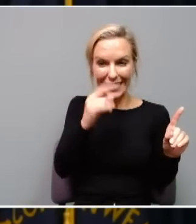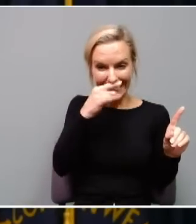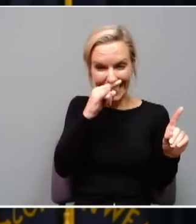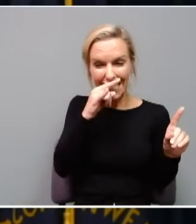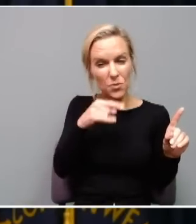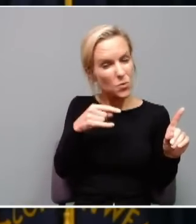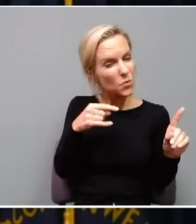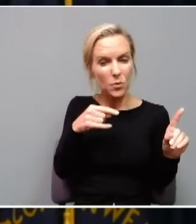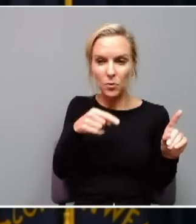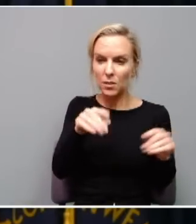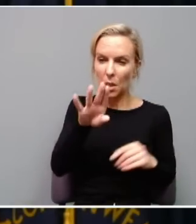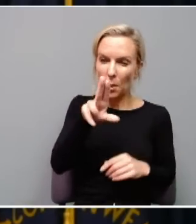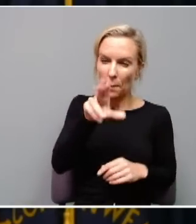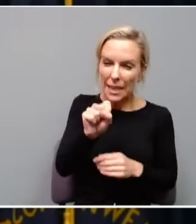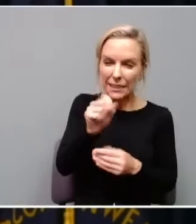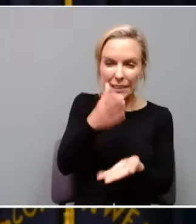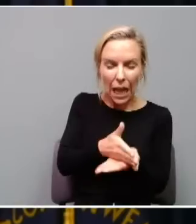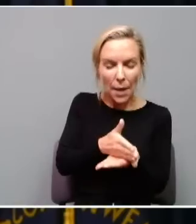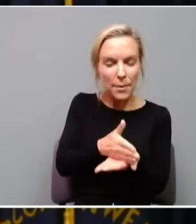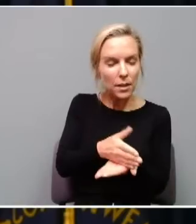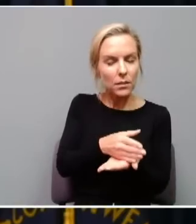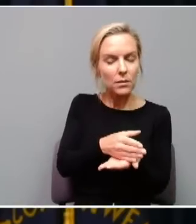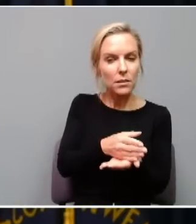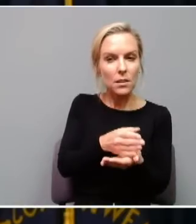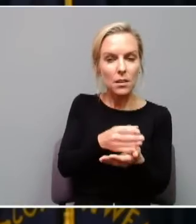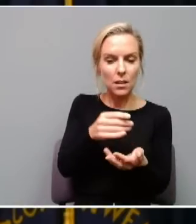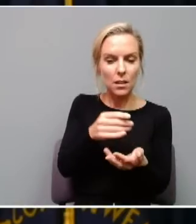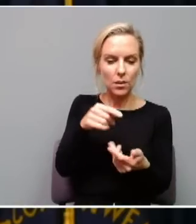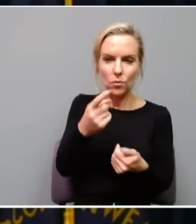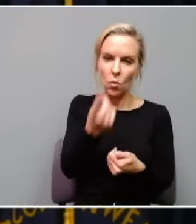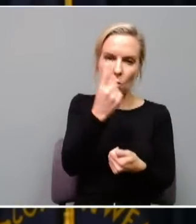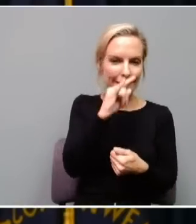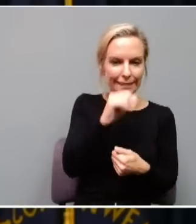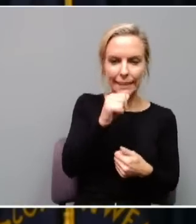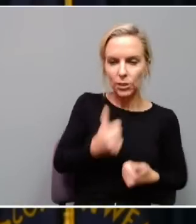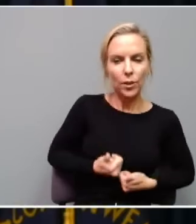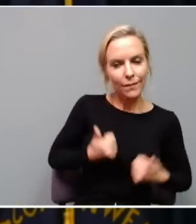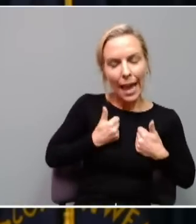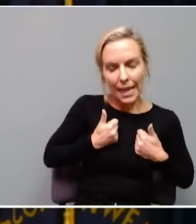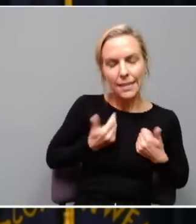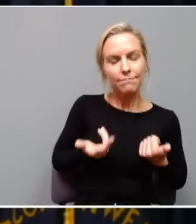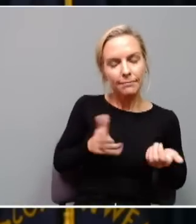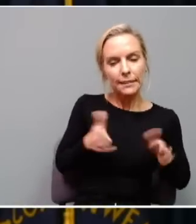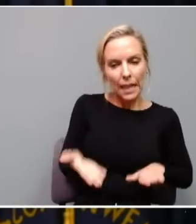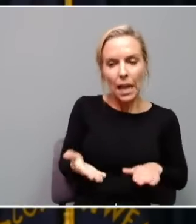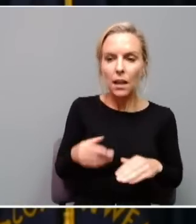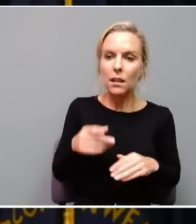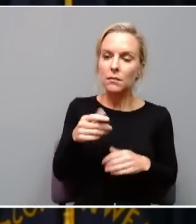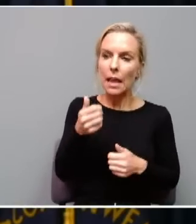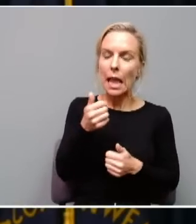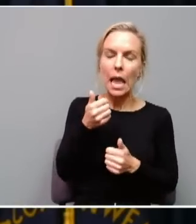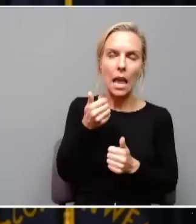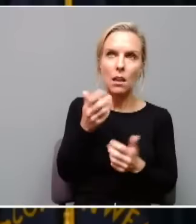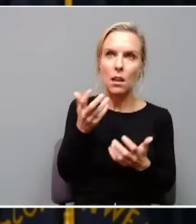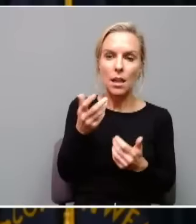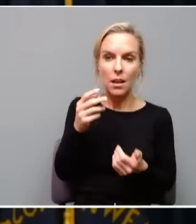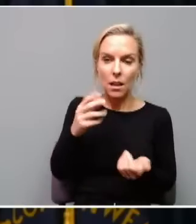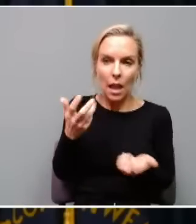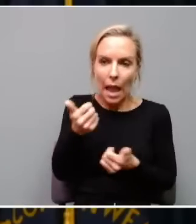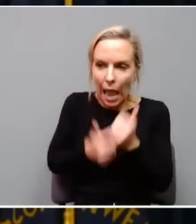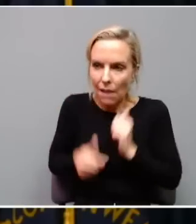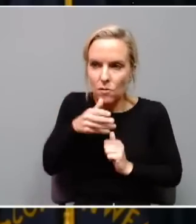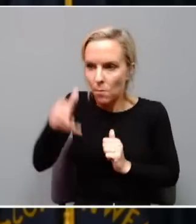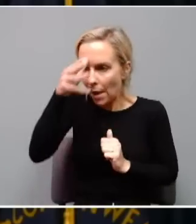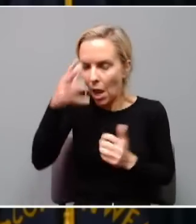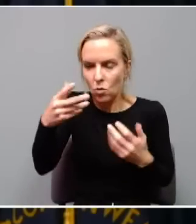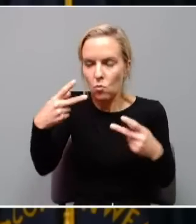bus stop, one of whom did not survive, is every parent's worst nightmare. It's not